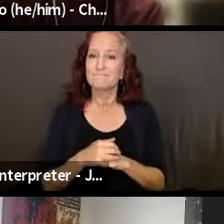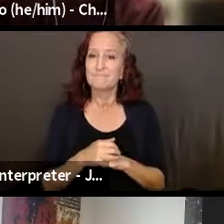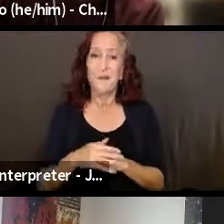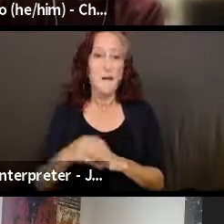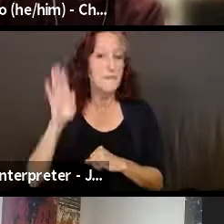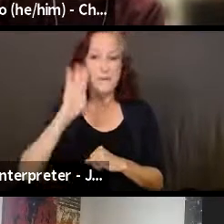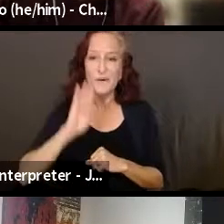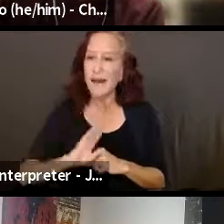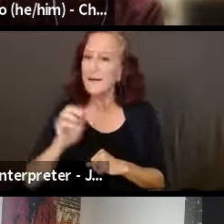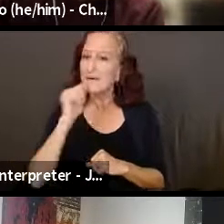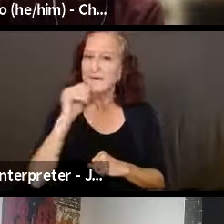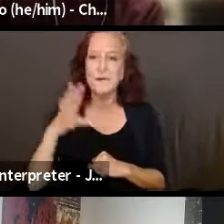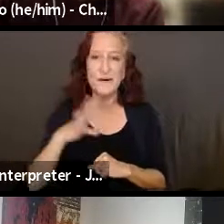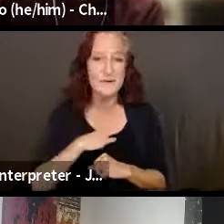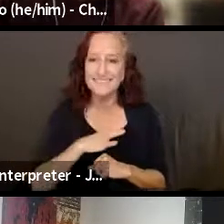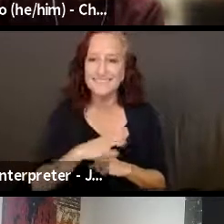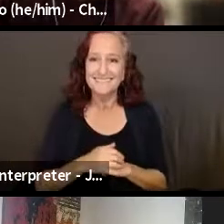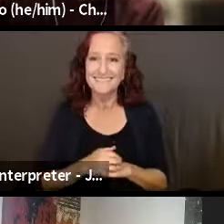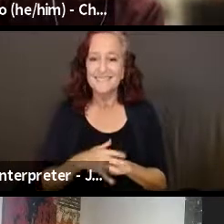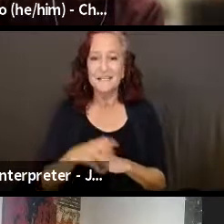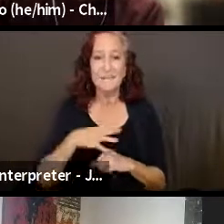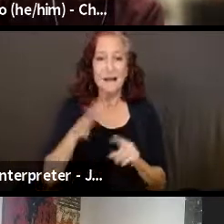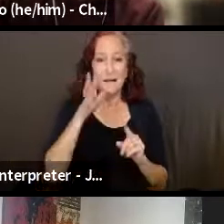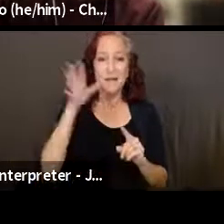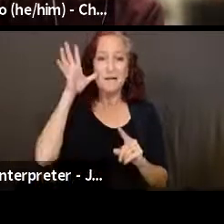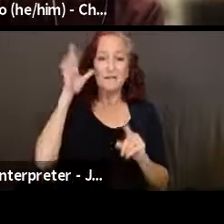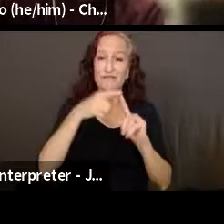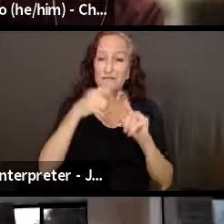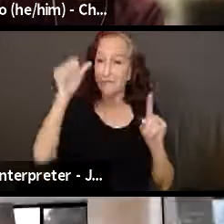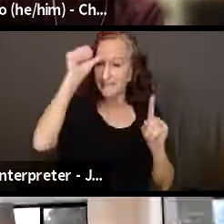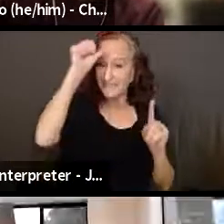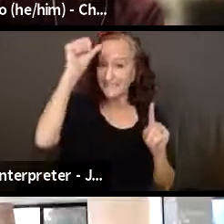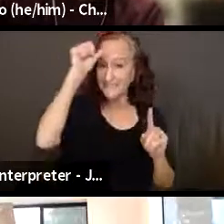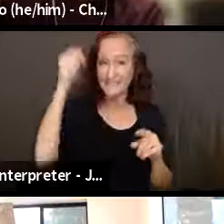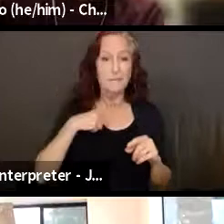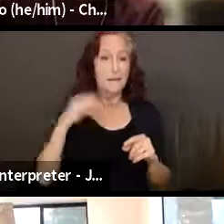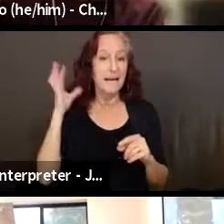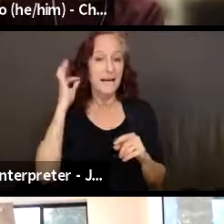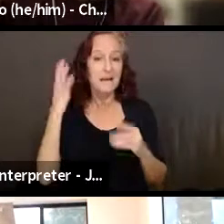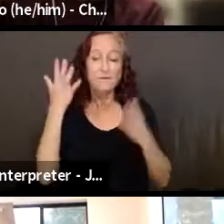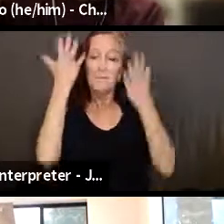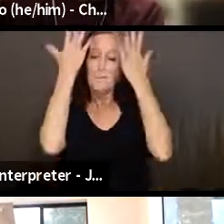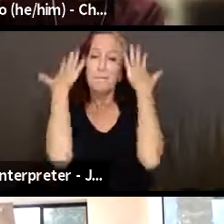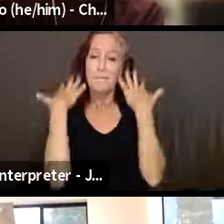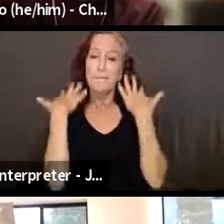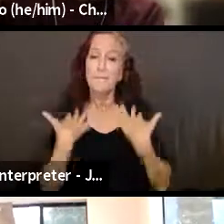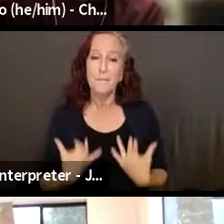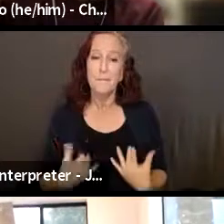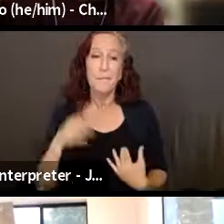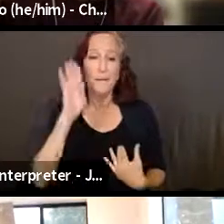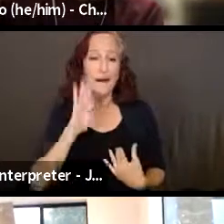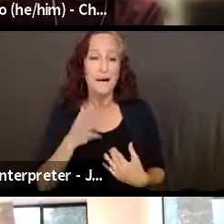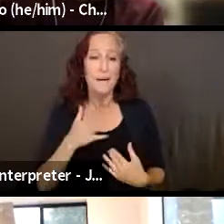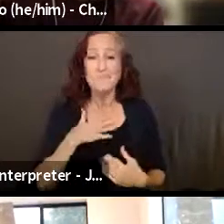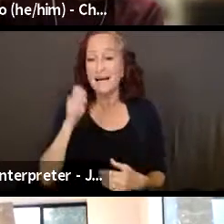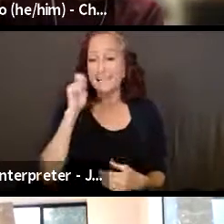brown woman. My parents are from India. I have long black hair and beautiful brown